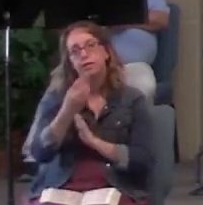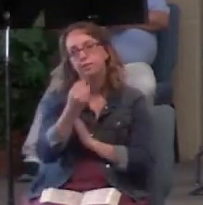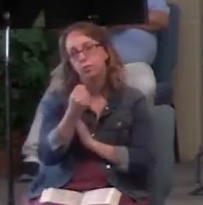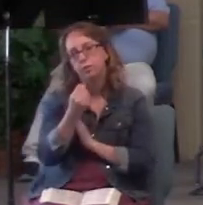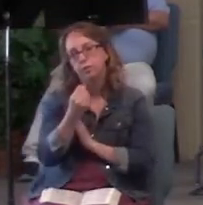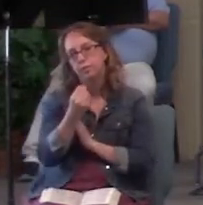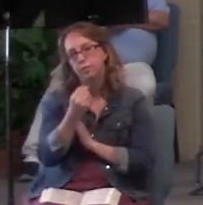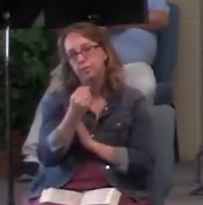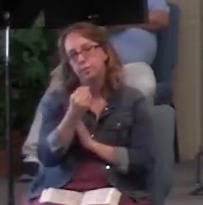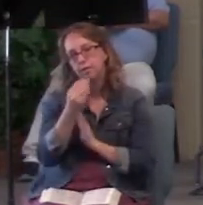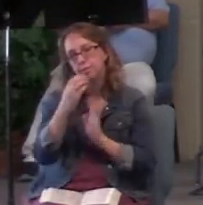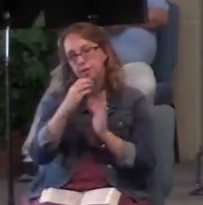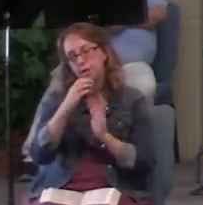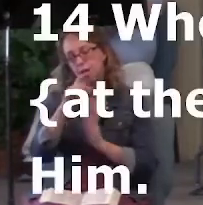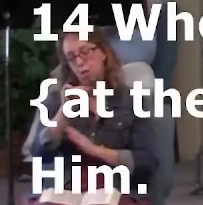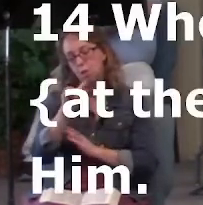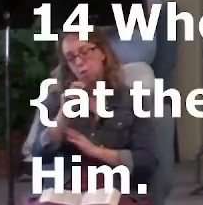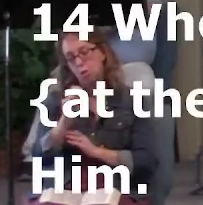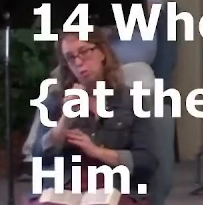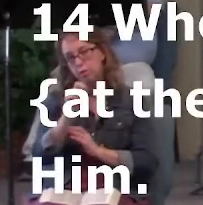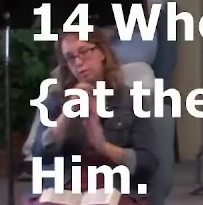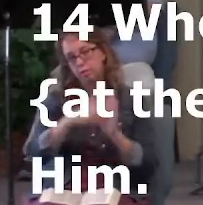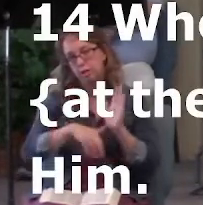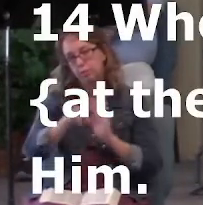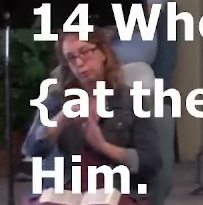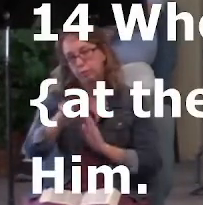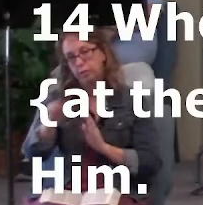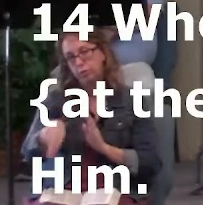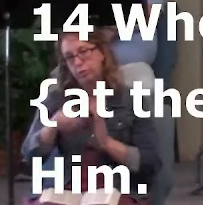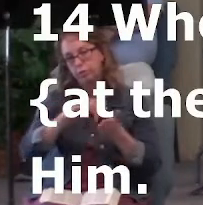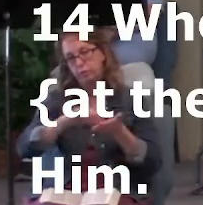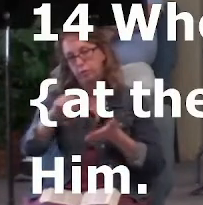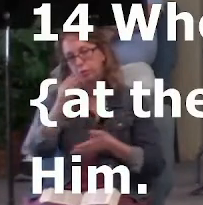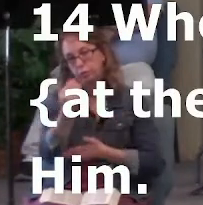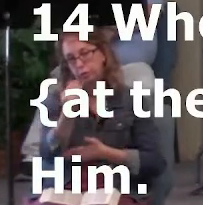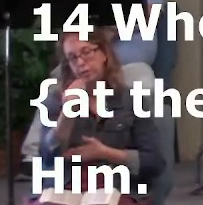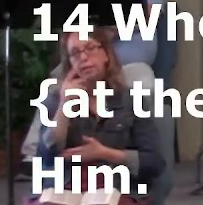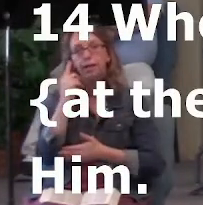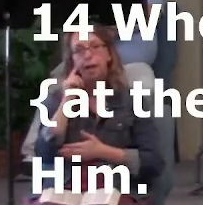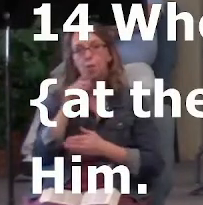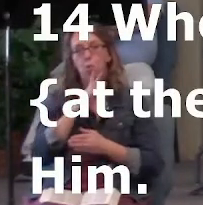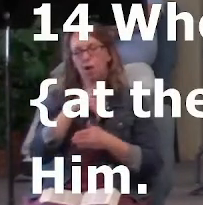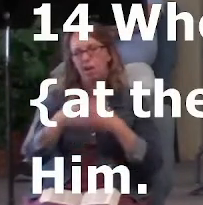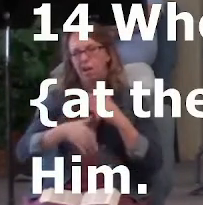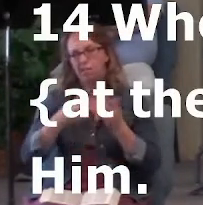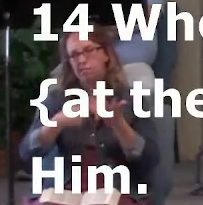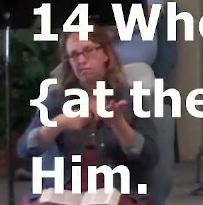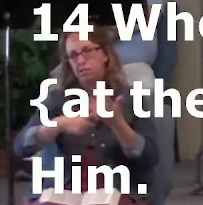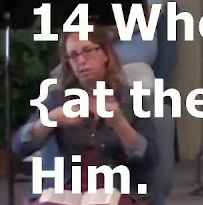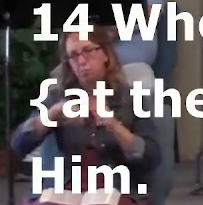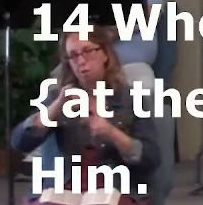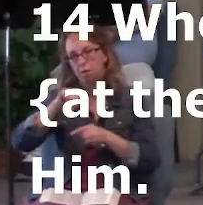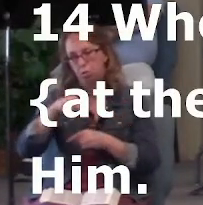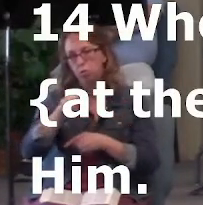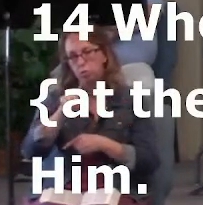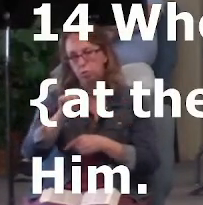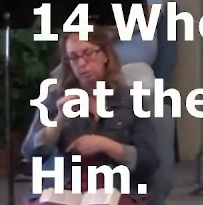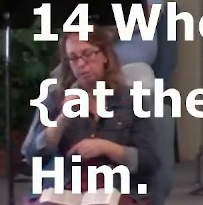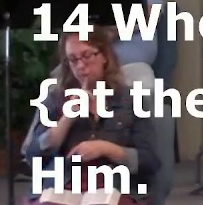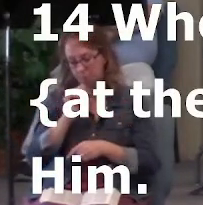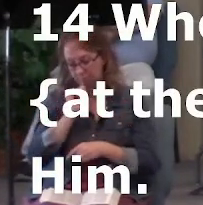chapter 22, and I'm going to end this part with Judas. So just bear with me.